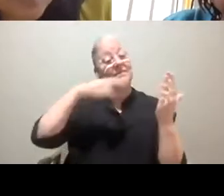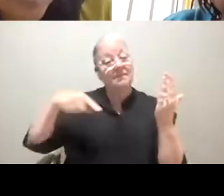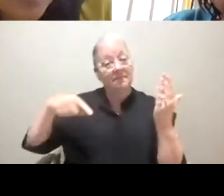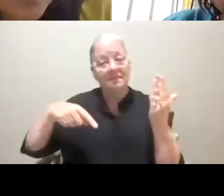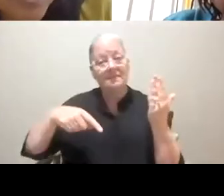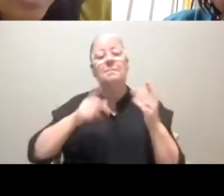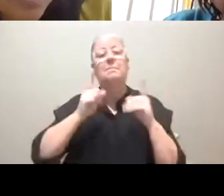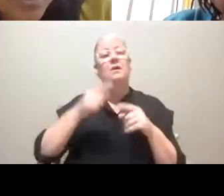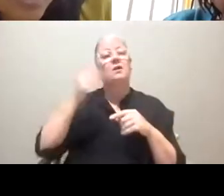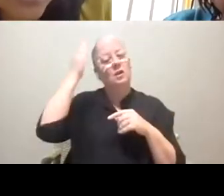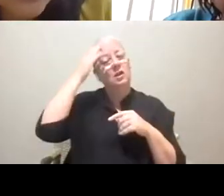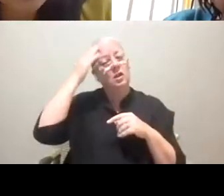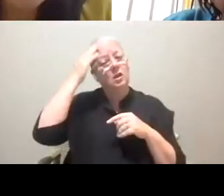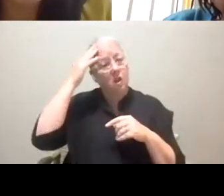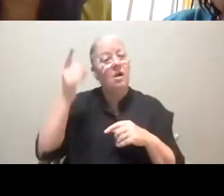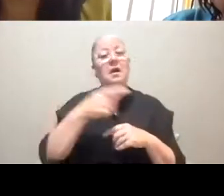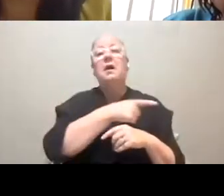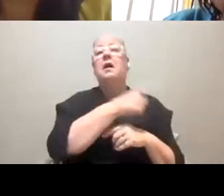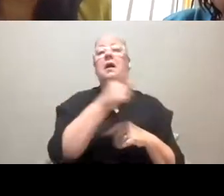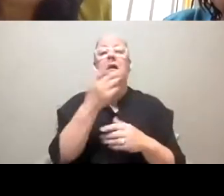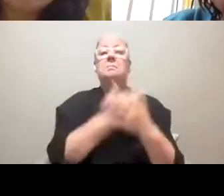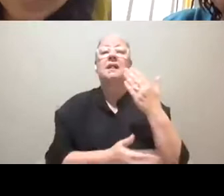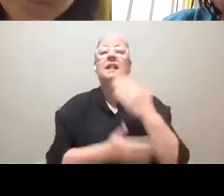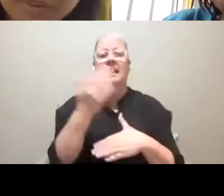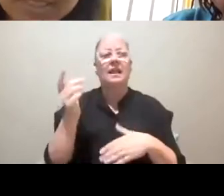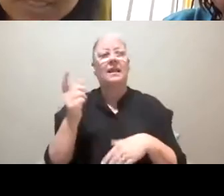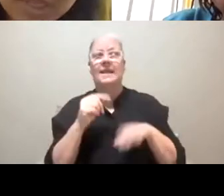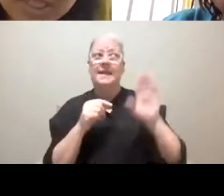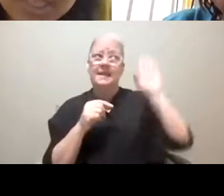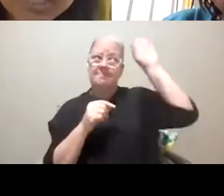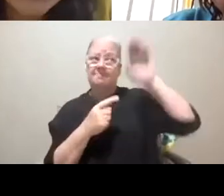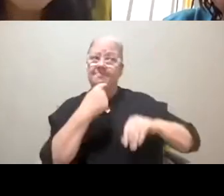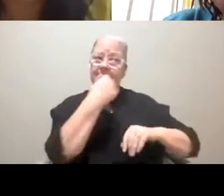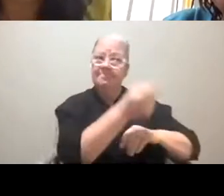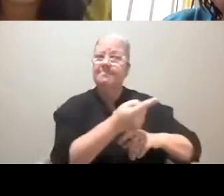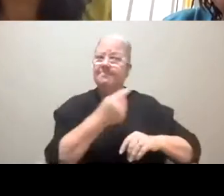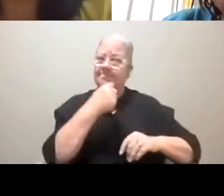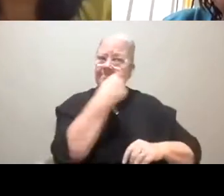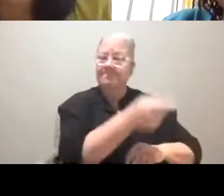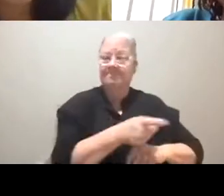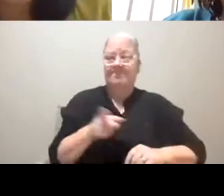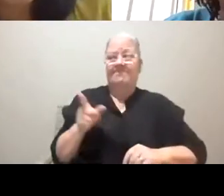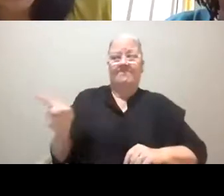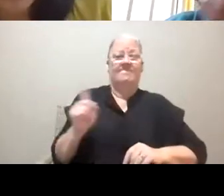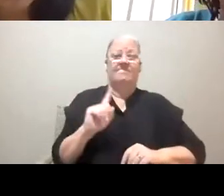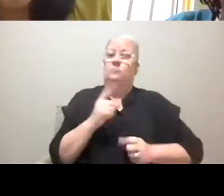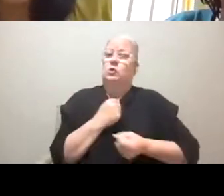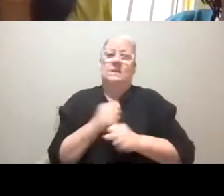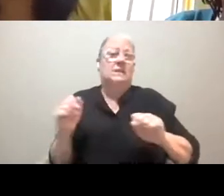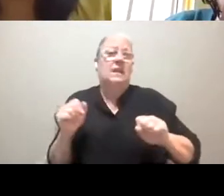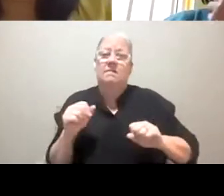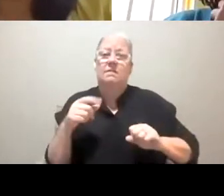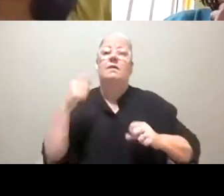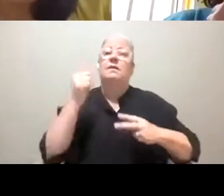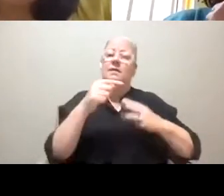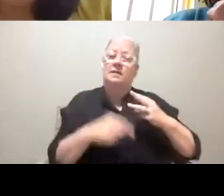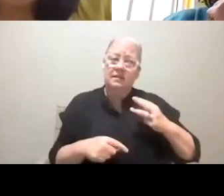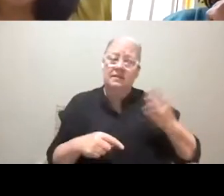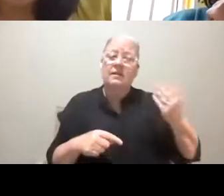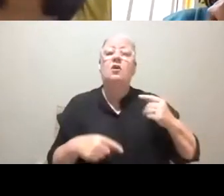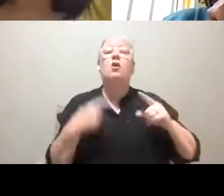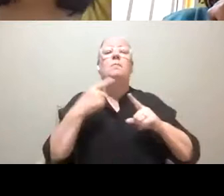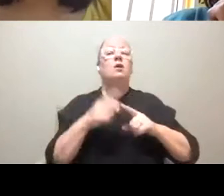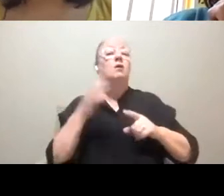by people with disabilities, how many cases involve people with disabilities, disaggregated also by gender, and then it is